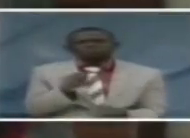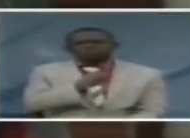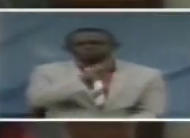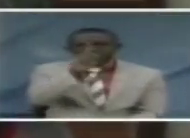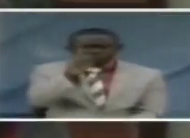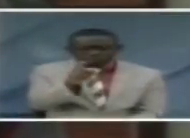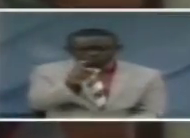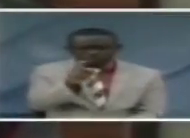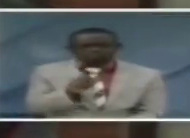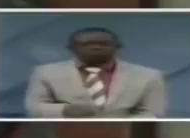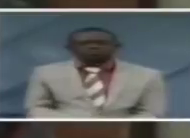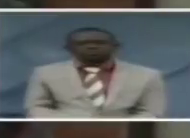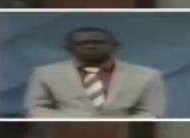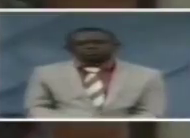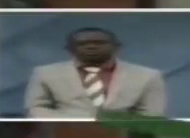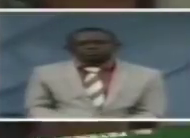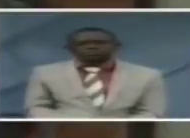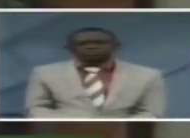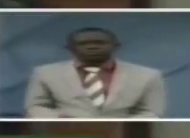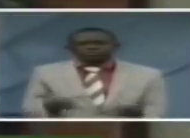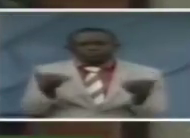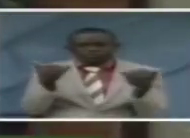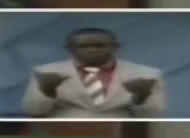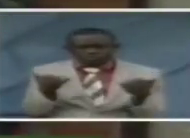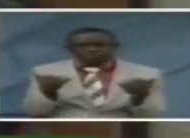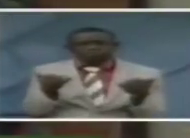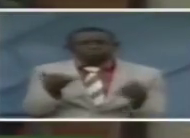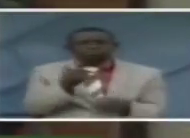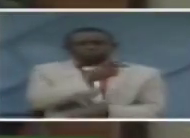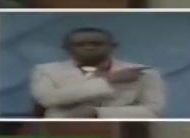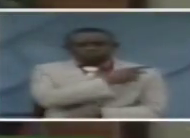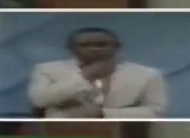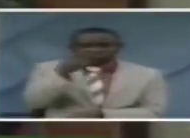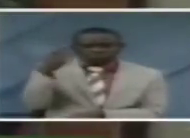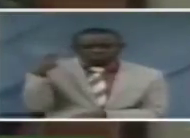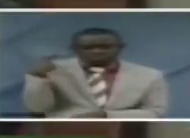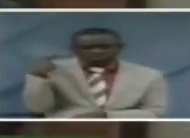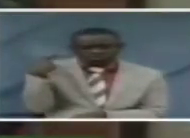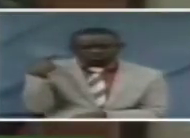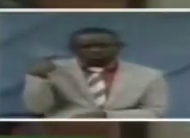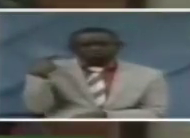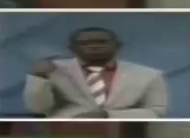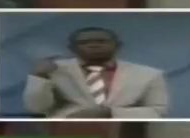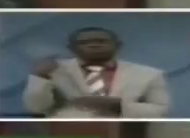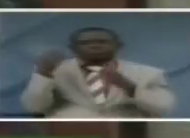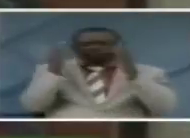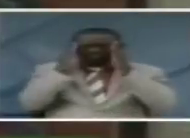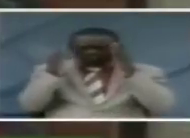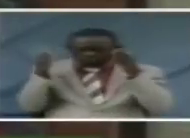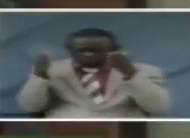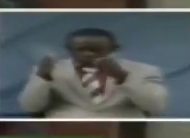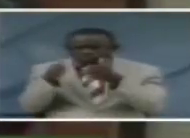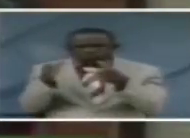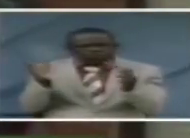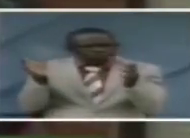The question is, that the House do now resolve